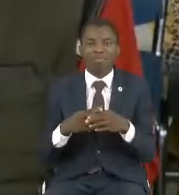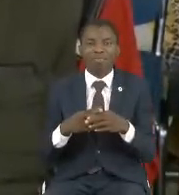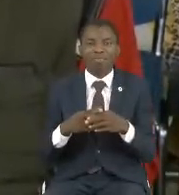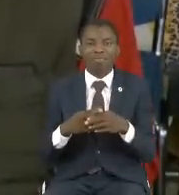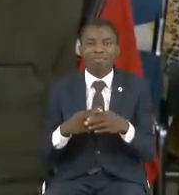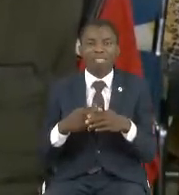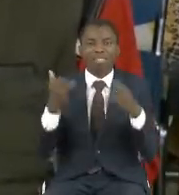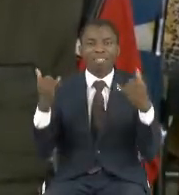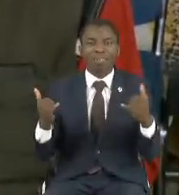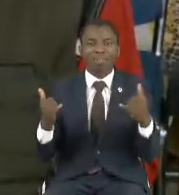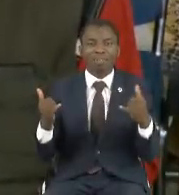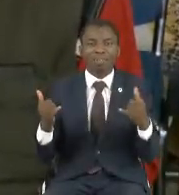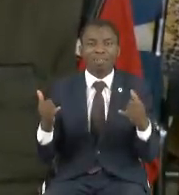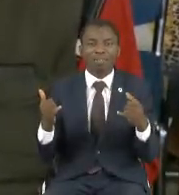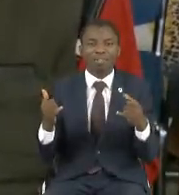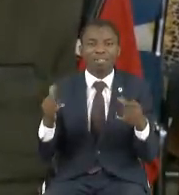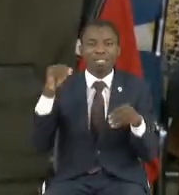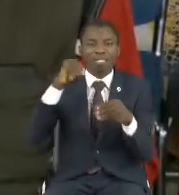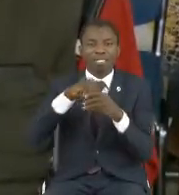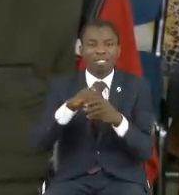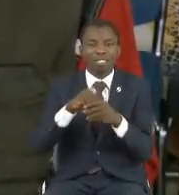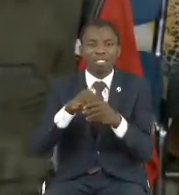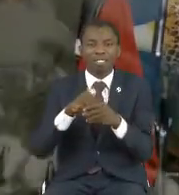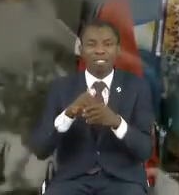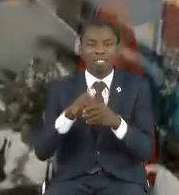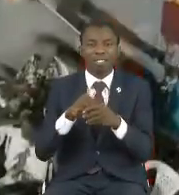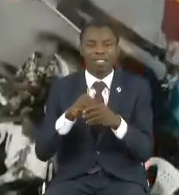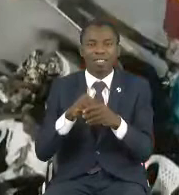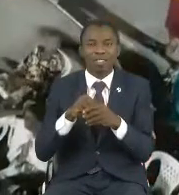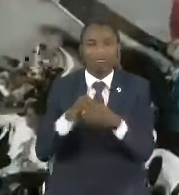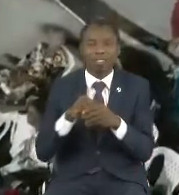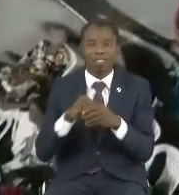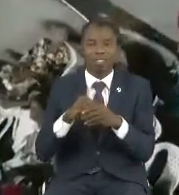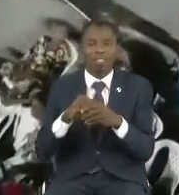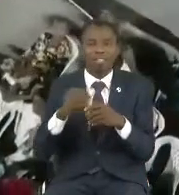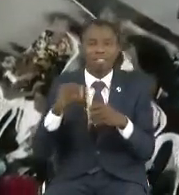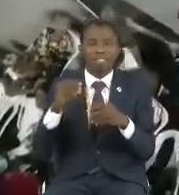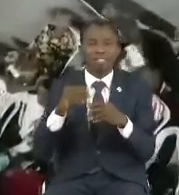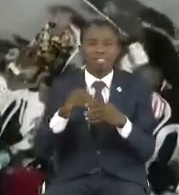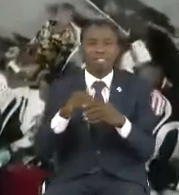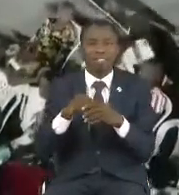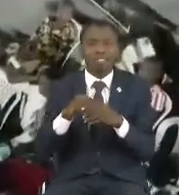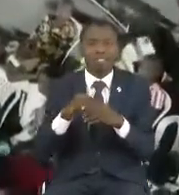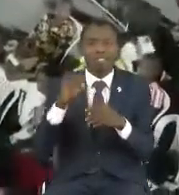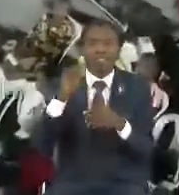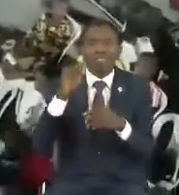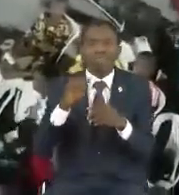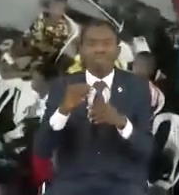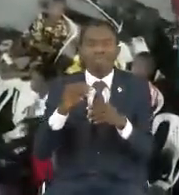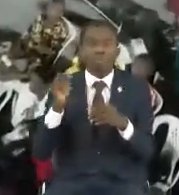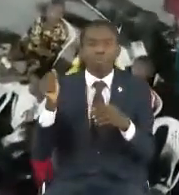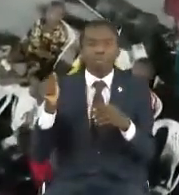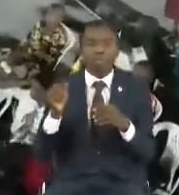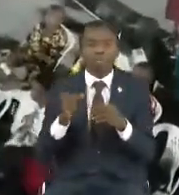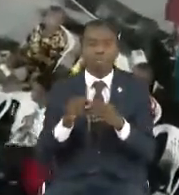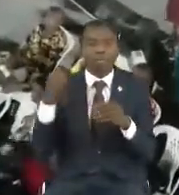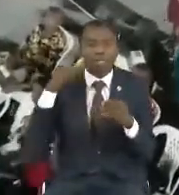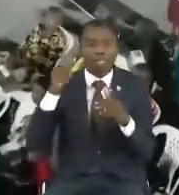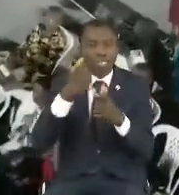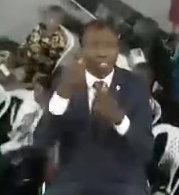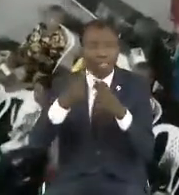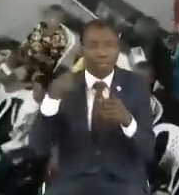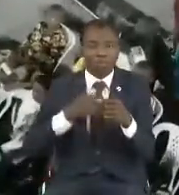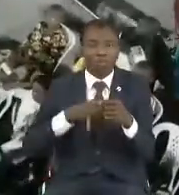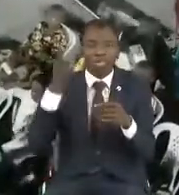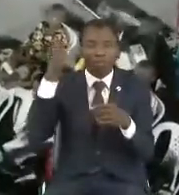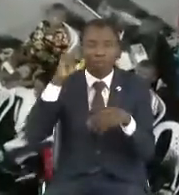Now, in Benue itself, while at that crusade, a